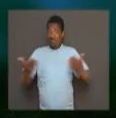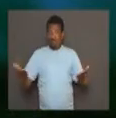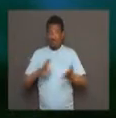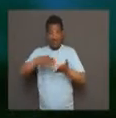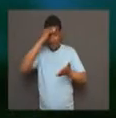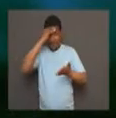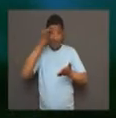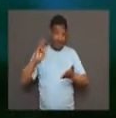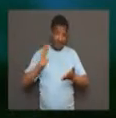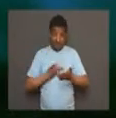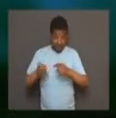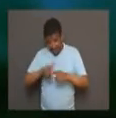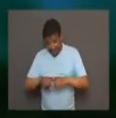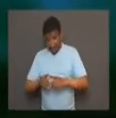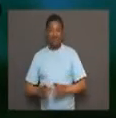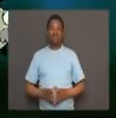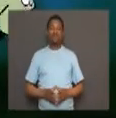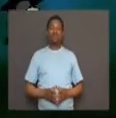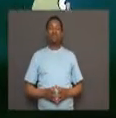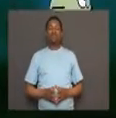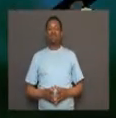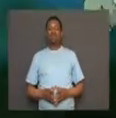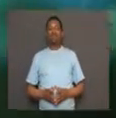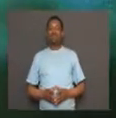Let's get back to our lesson.